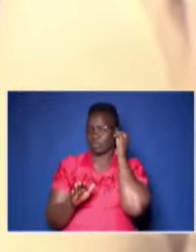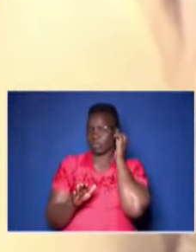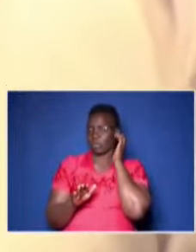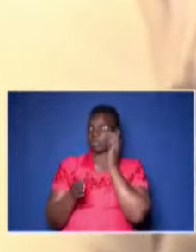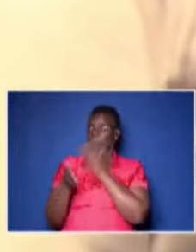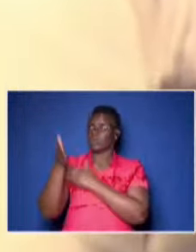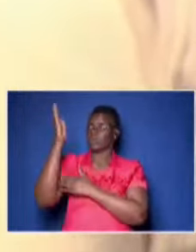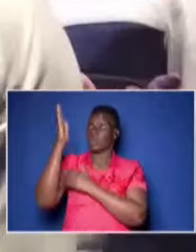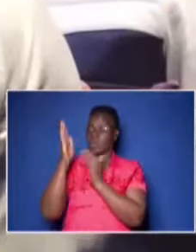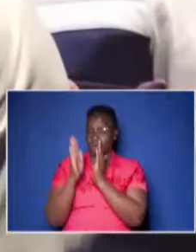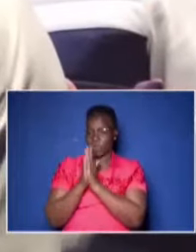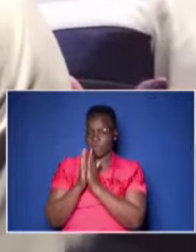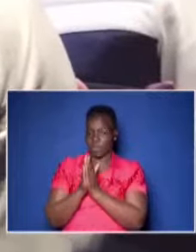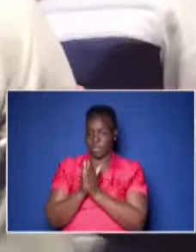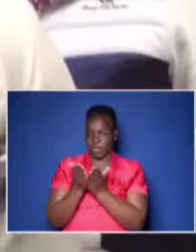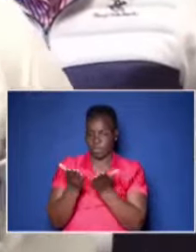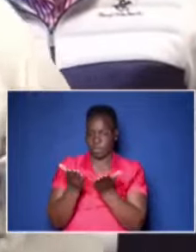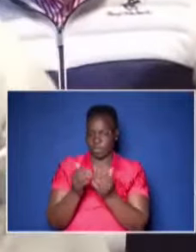my